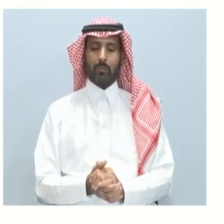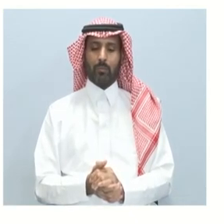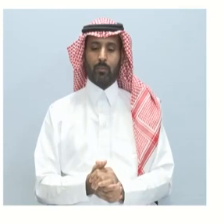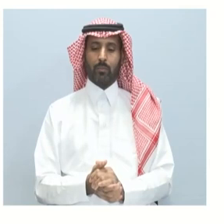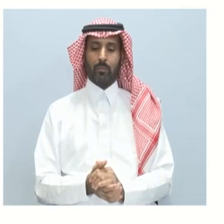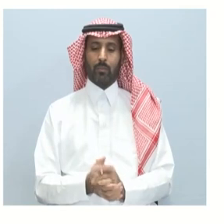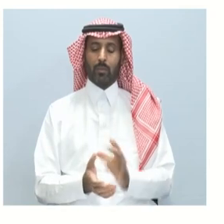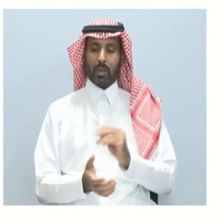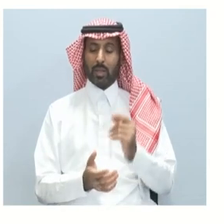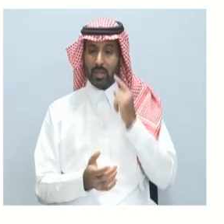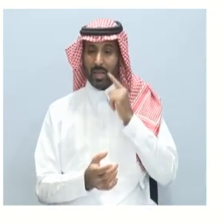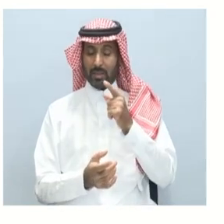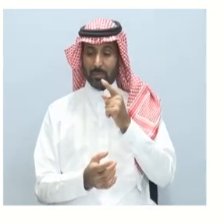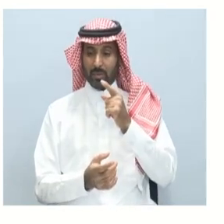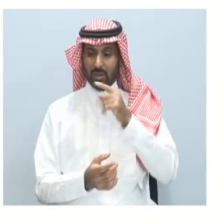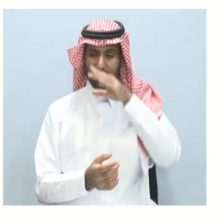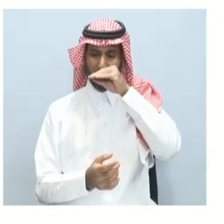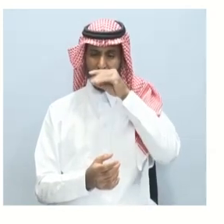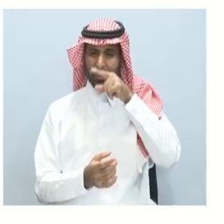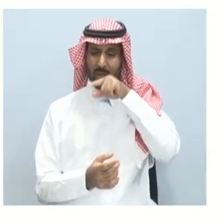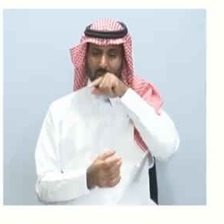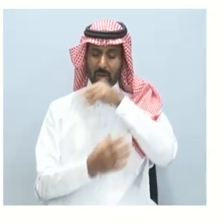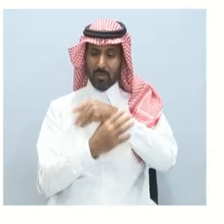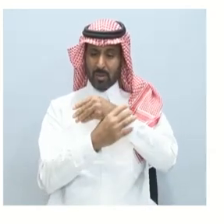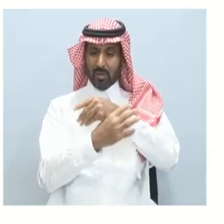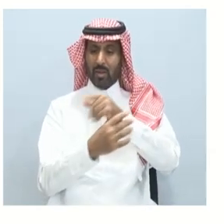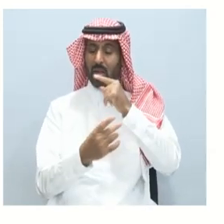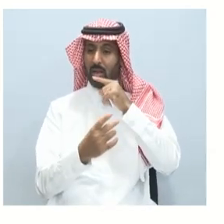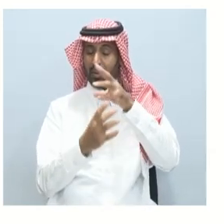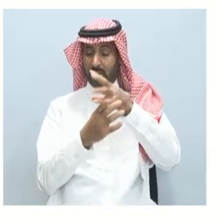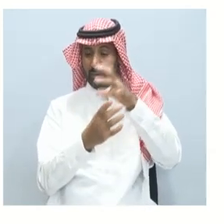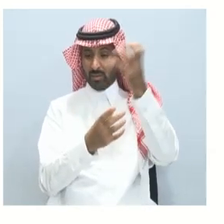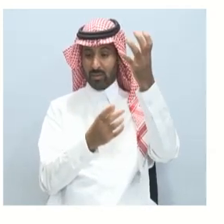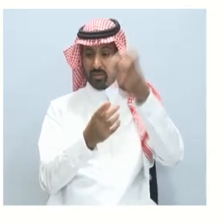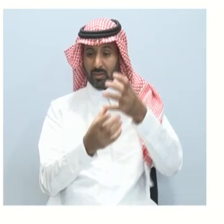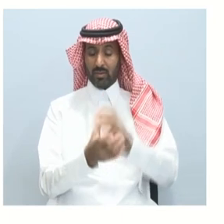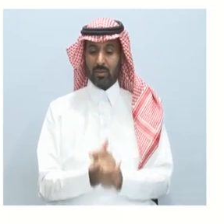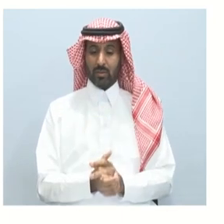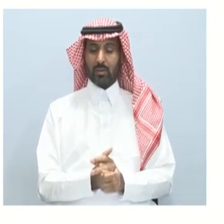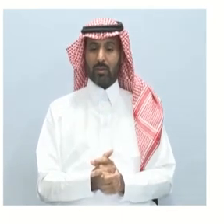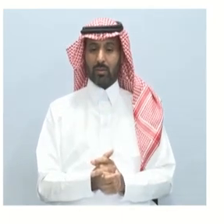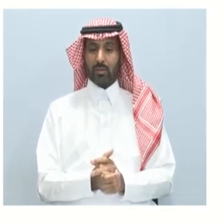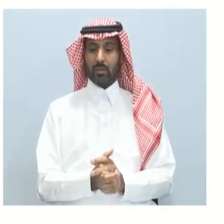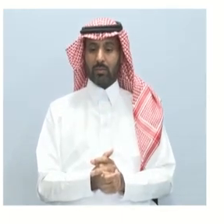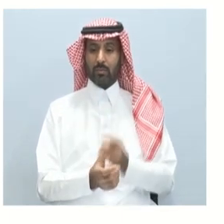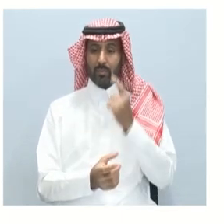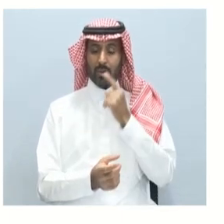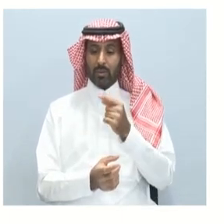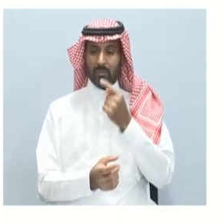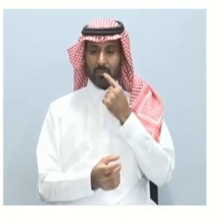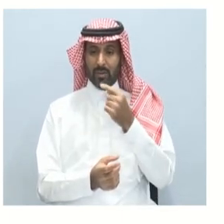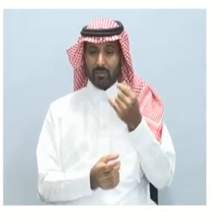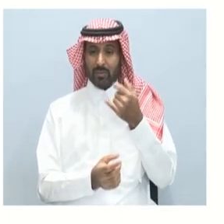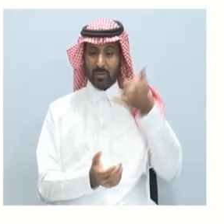rattle and the honey guide bird. Both these animals live on grasslands in Africa and have an appetite for honey.